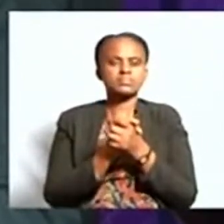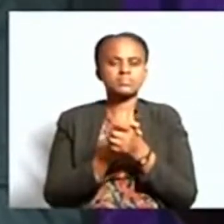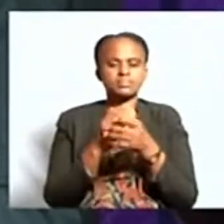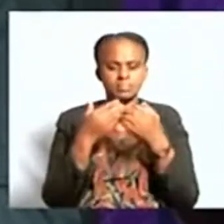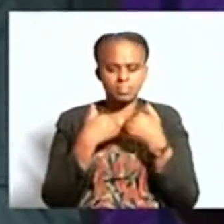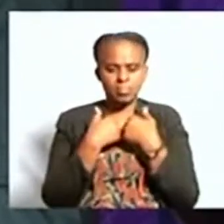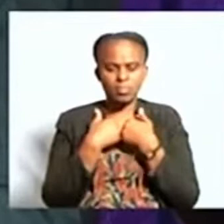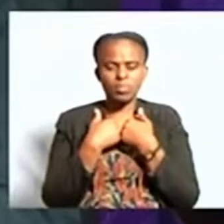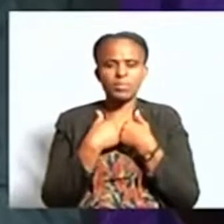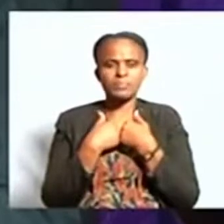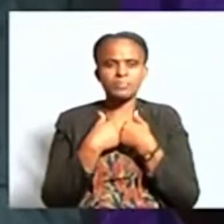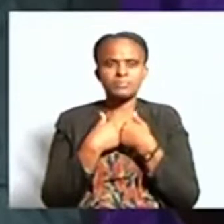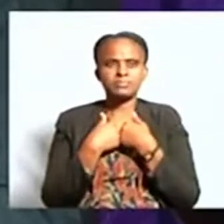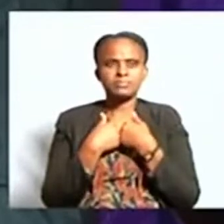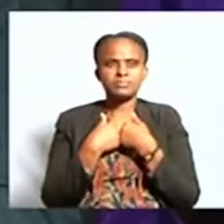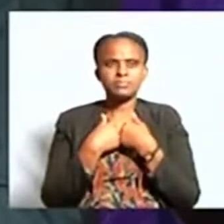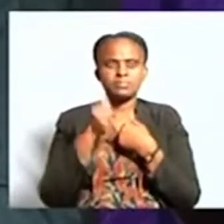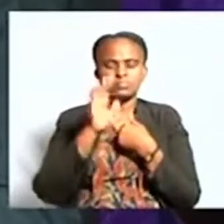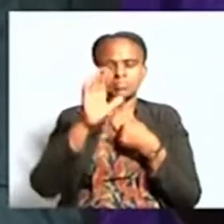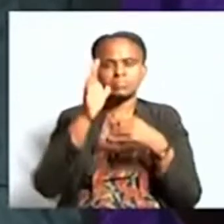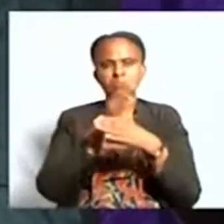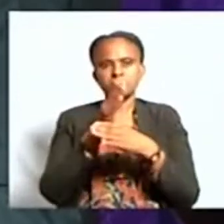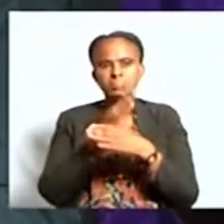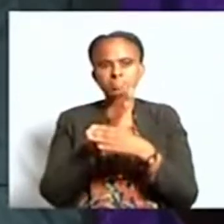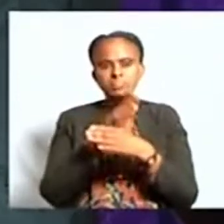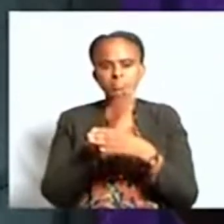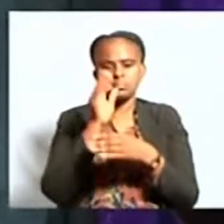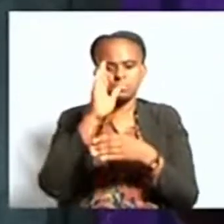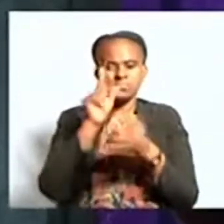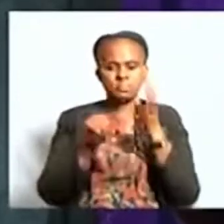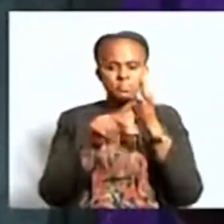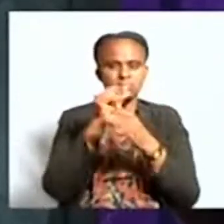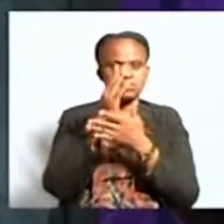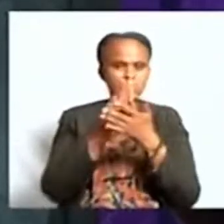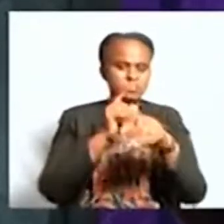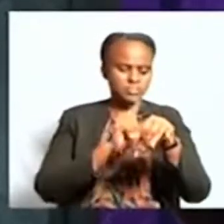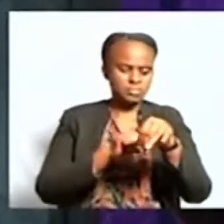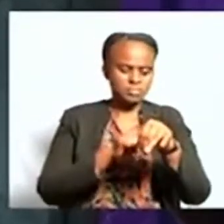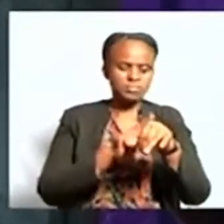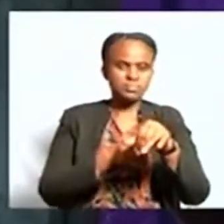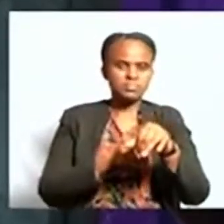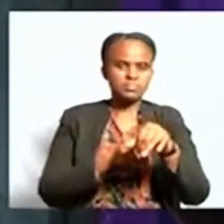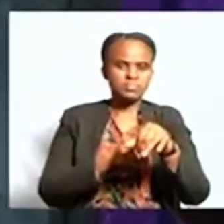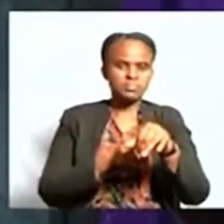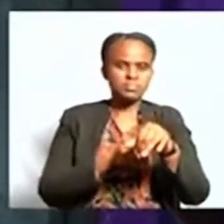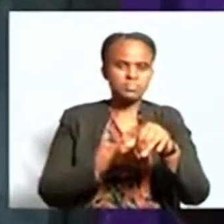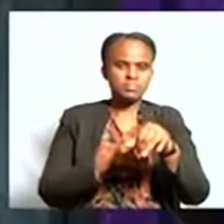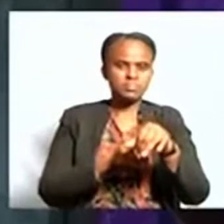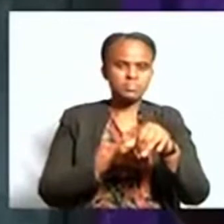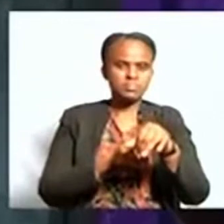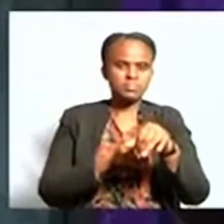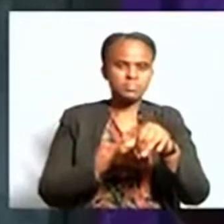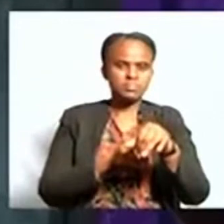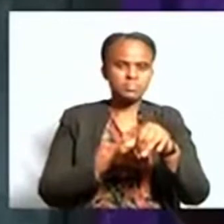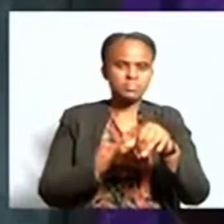conduct your business, you found that at some point, they